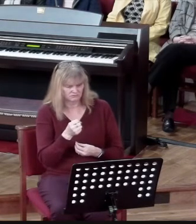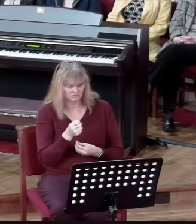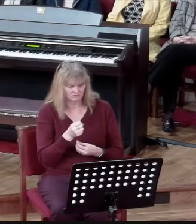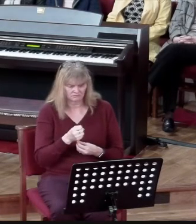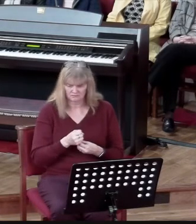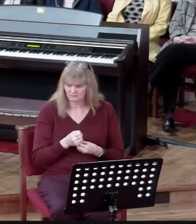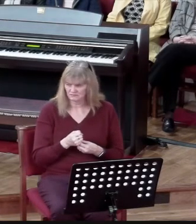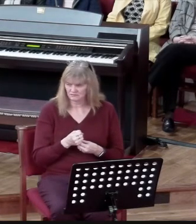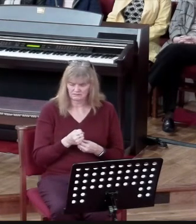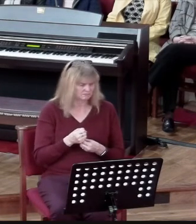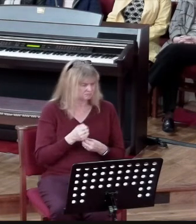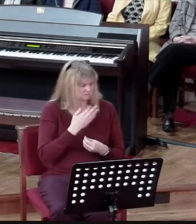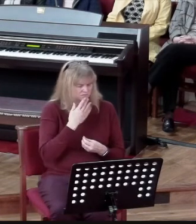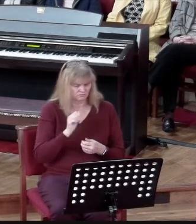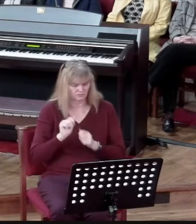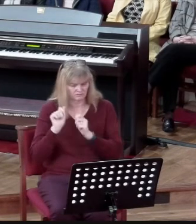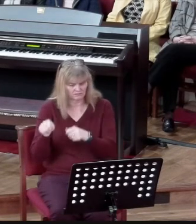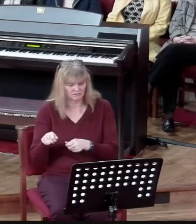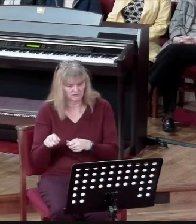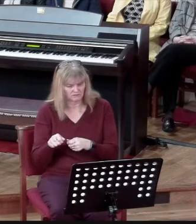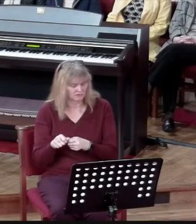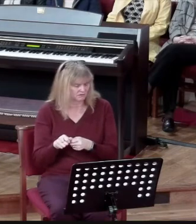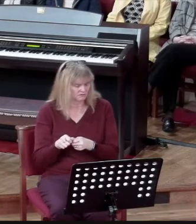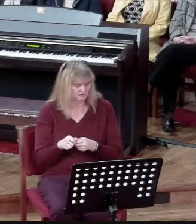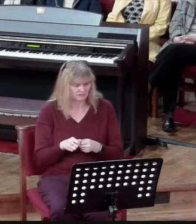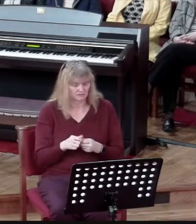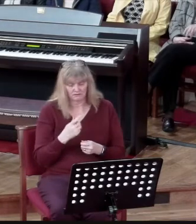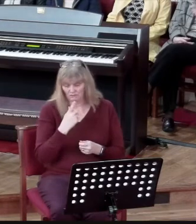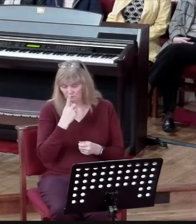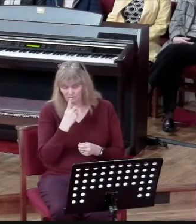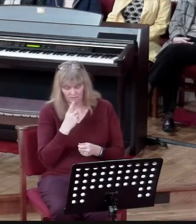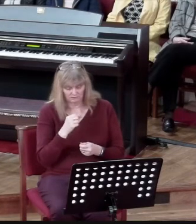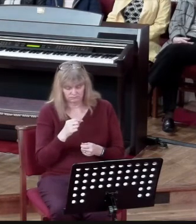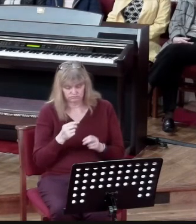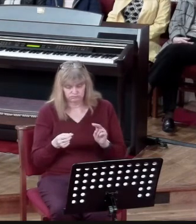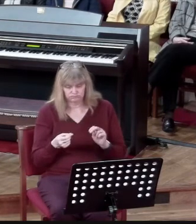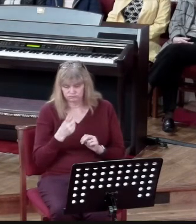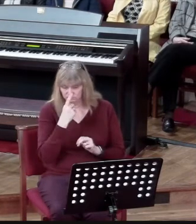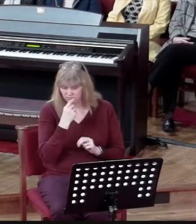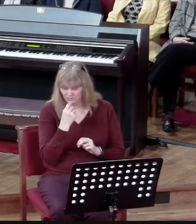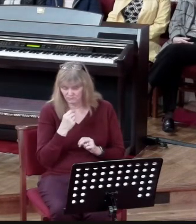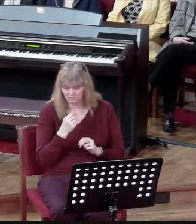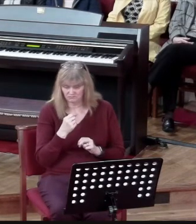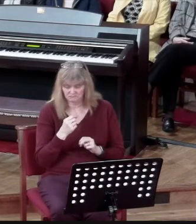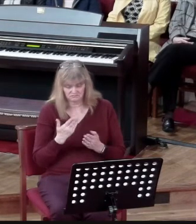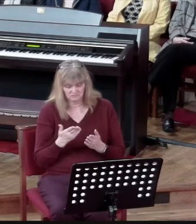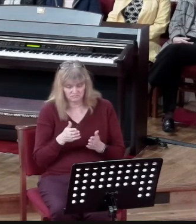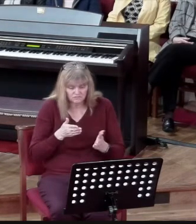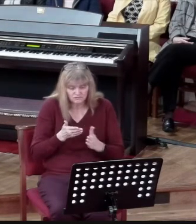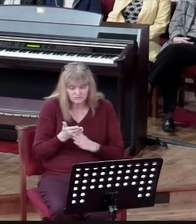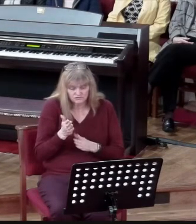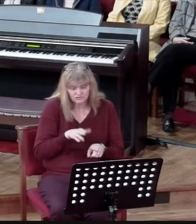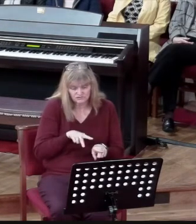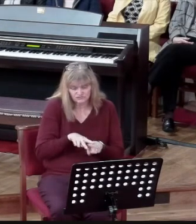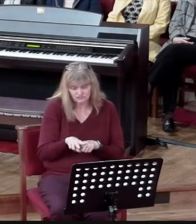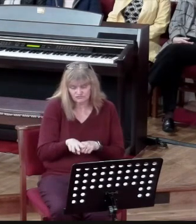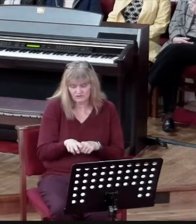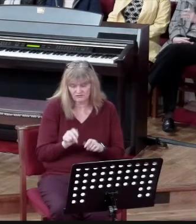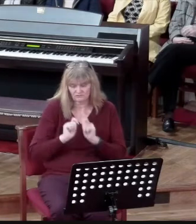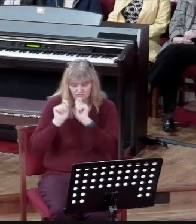to haul the net in because of the large number of fish. And of course, they realize what has happened.